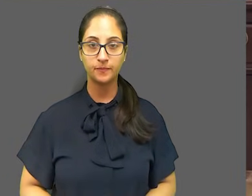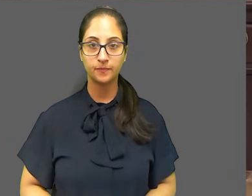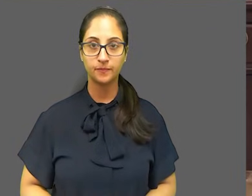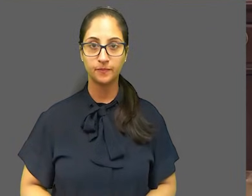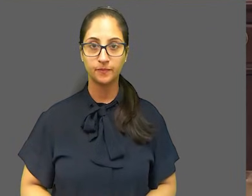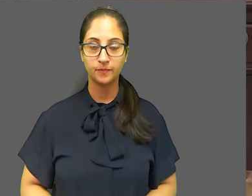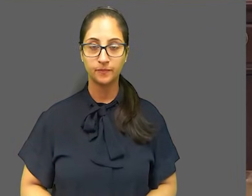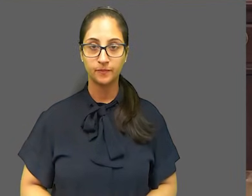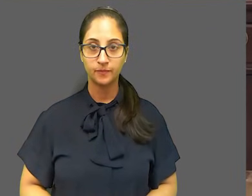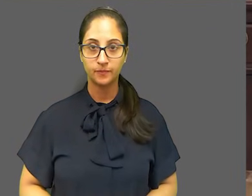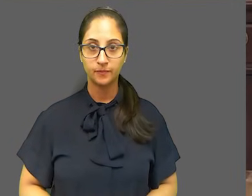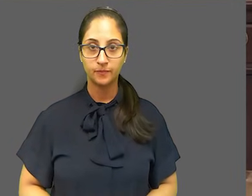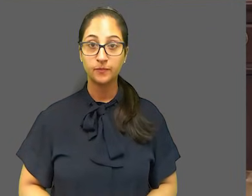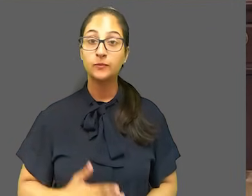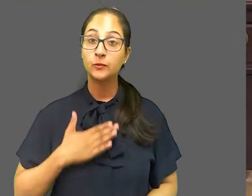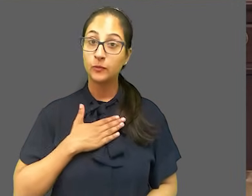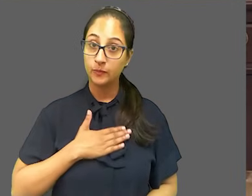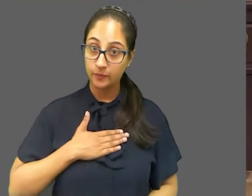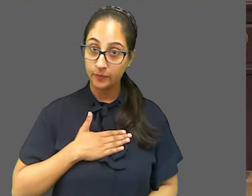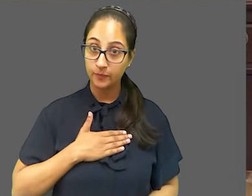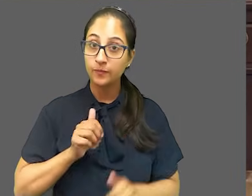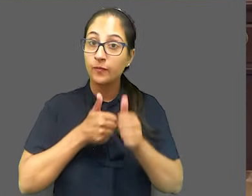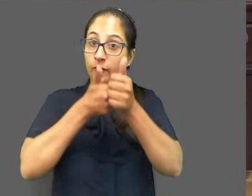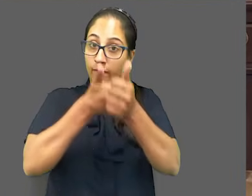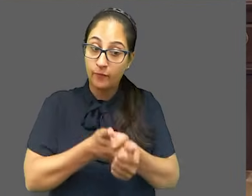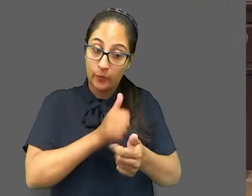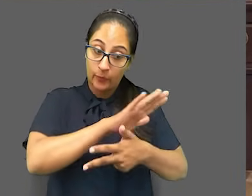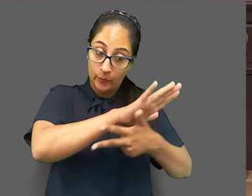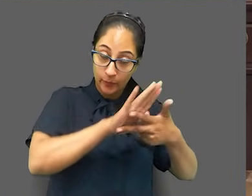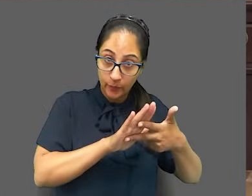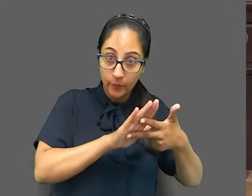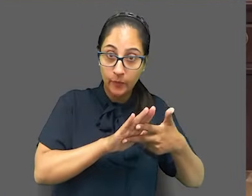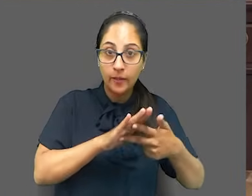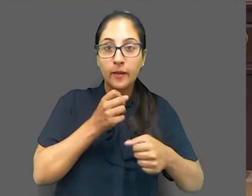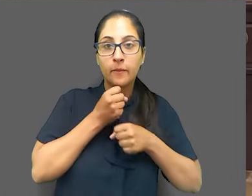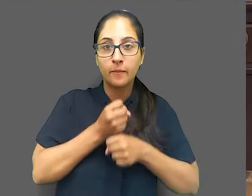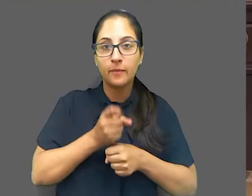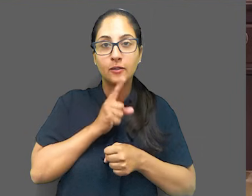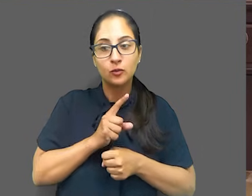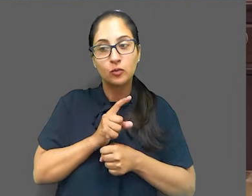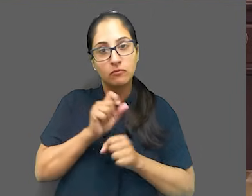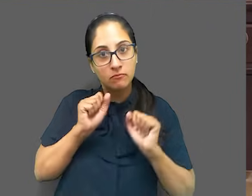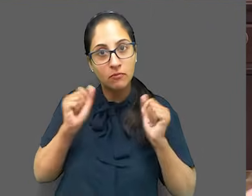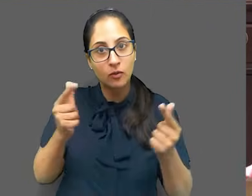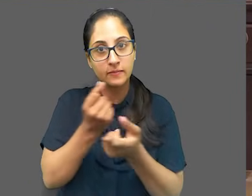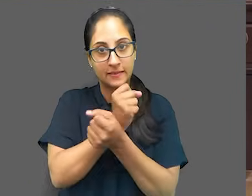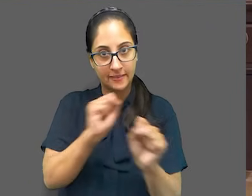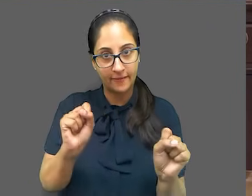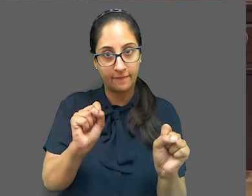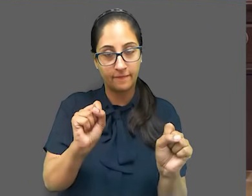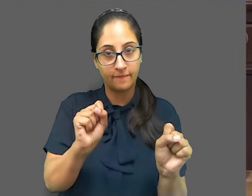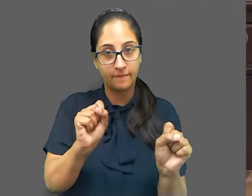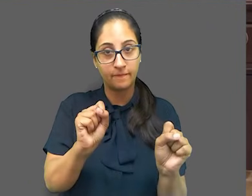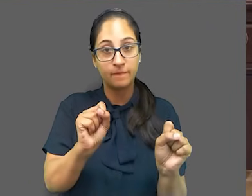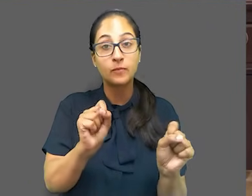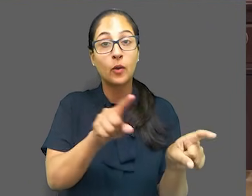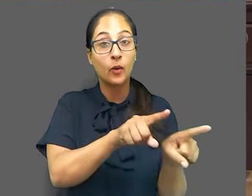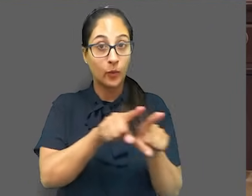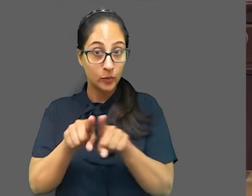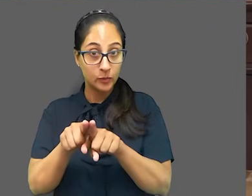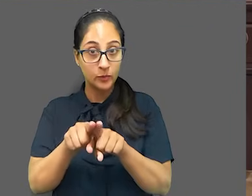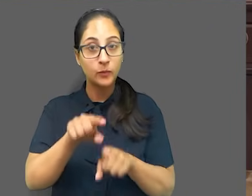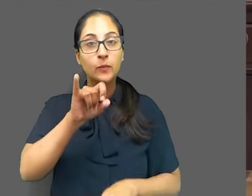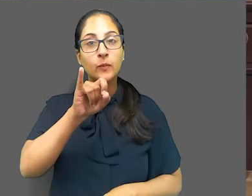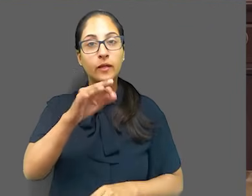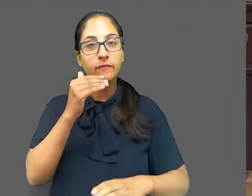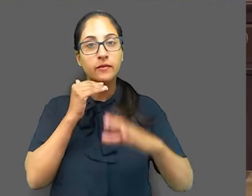in the Jamaat. So let us be mindful of our obligation towards one another. This includes not